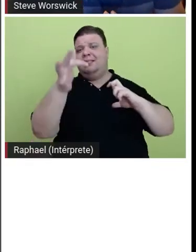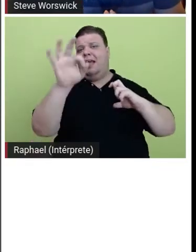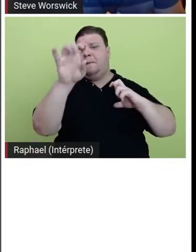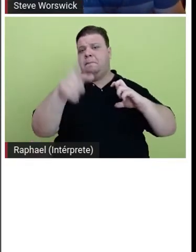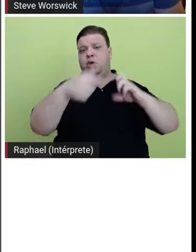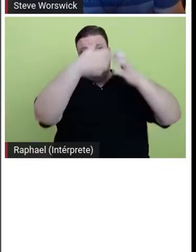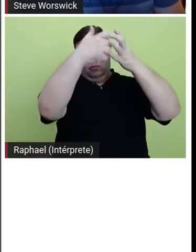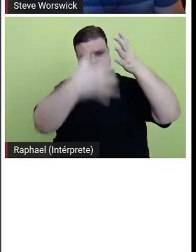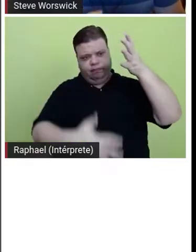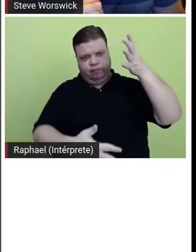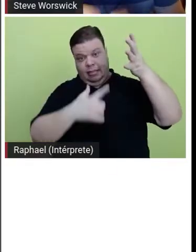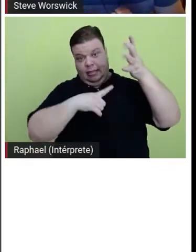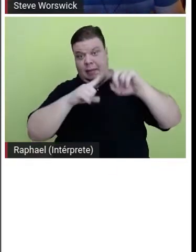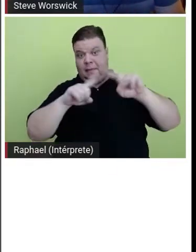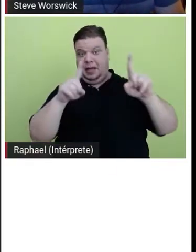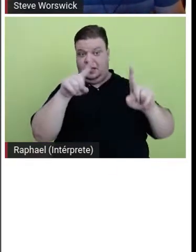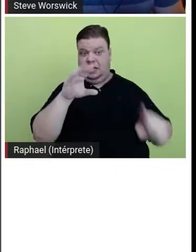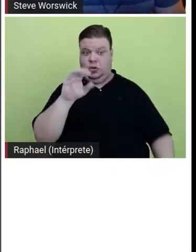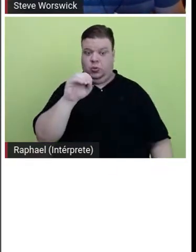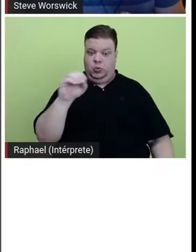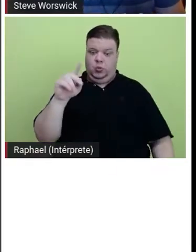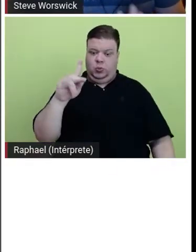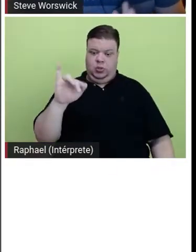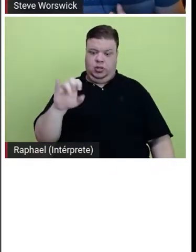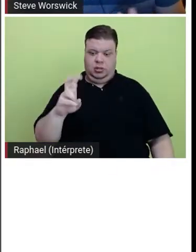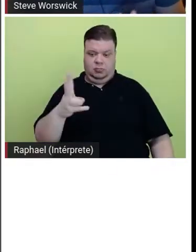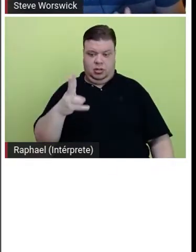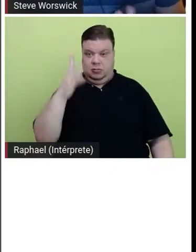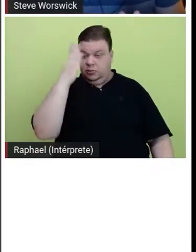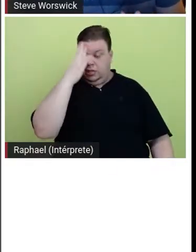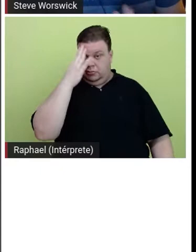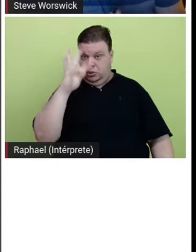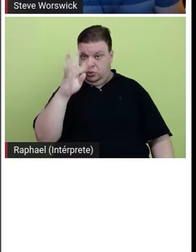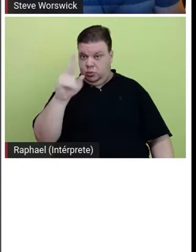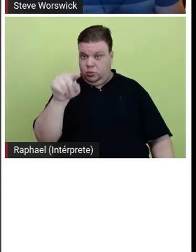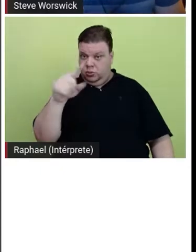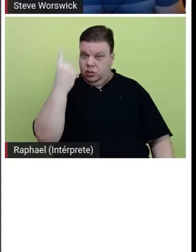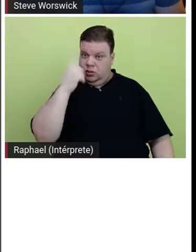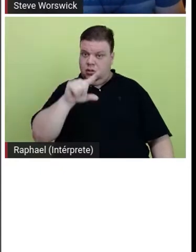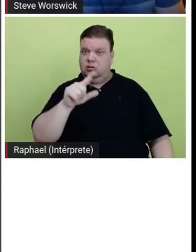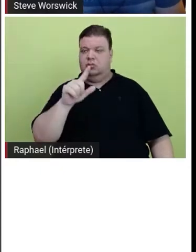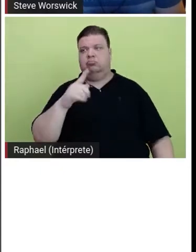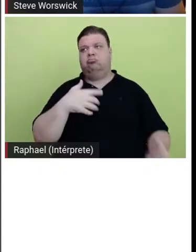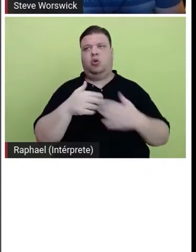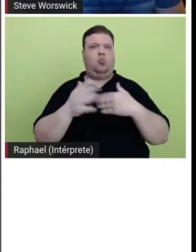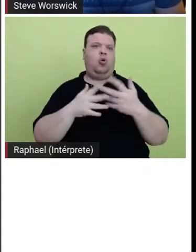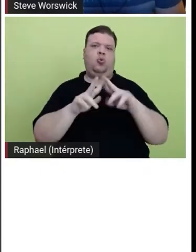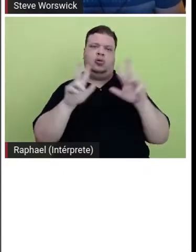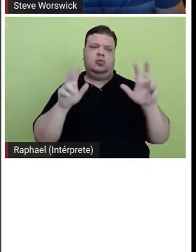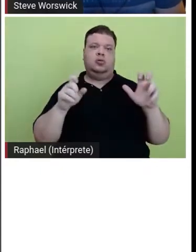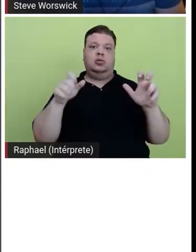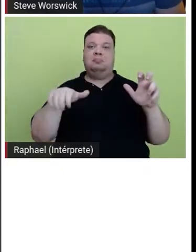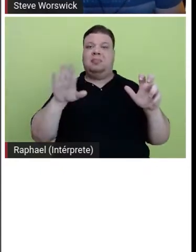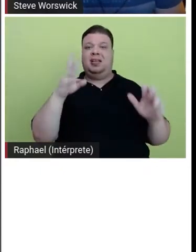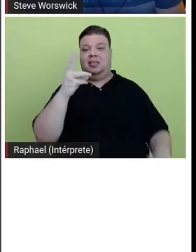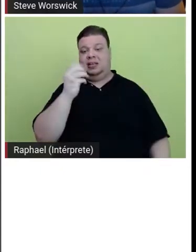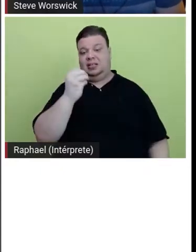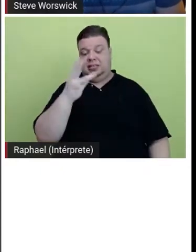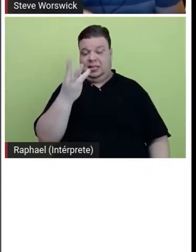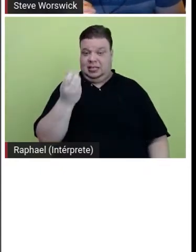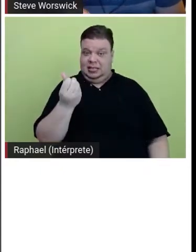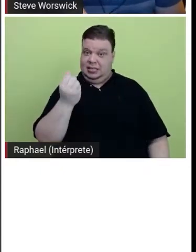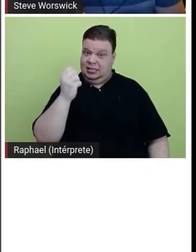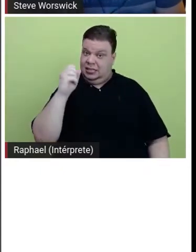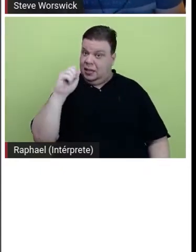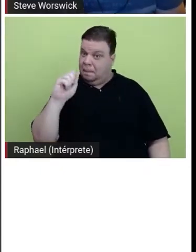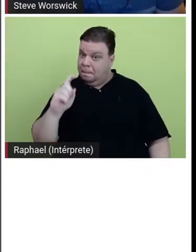chat logs every day, and I add on roughly, as I say, about 10 to 50 new categories every day.